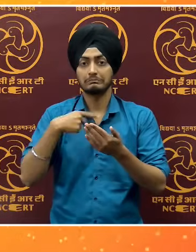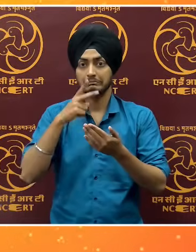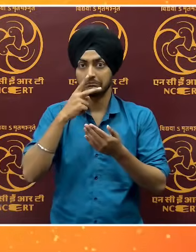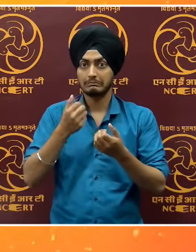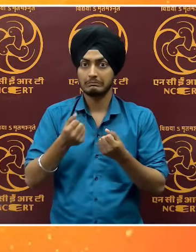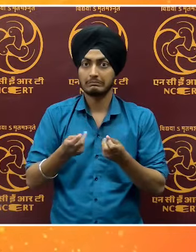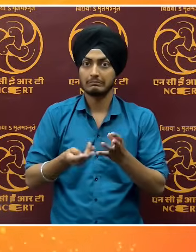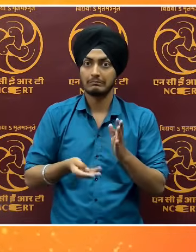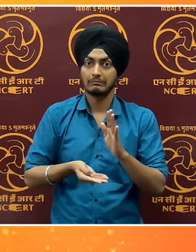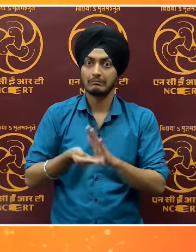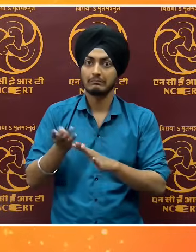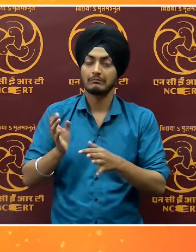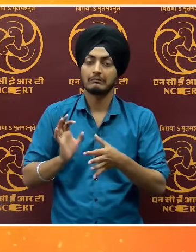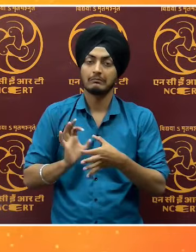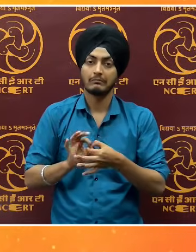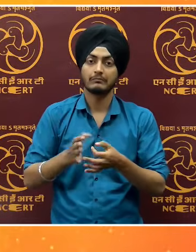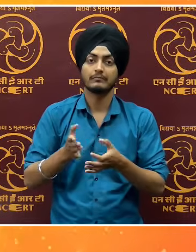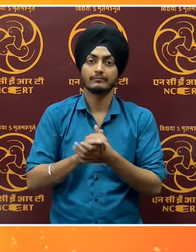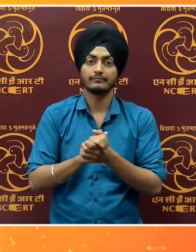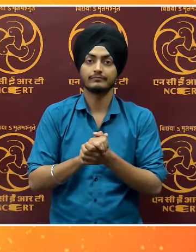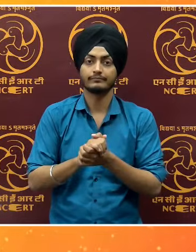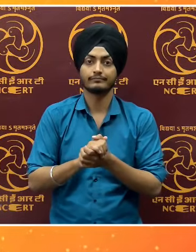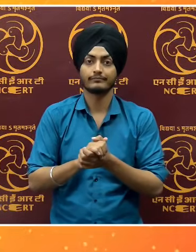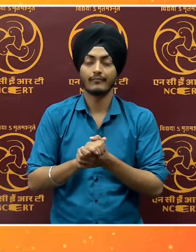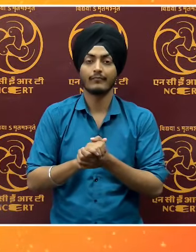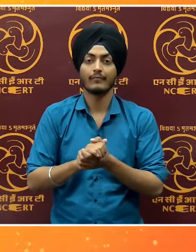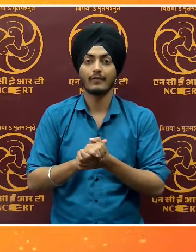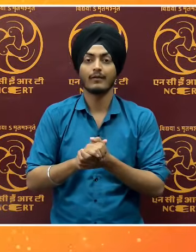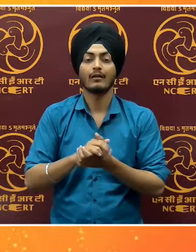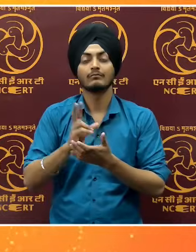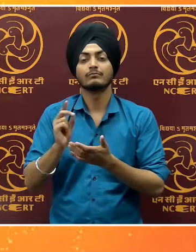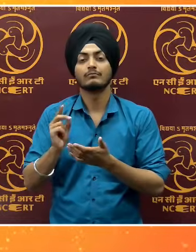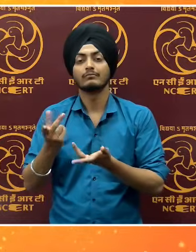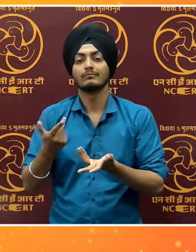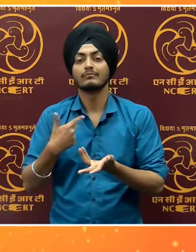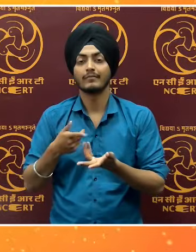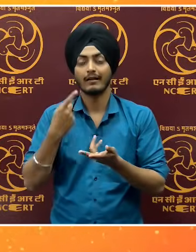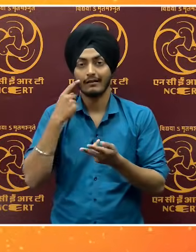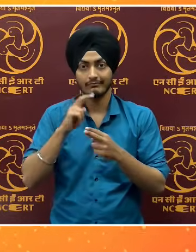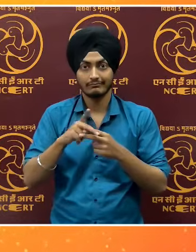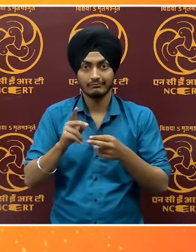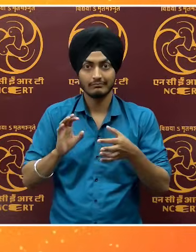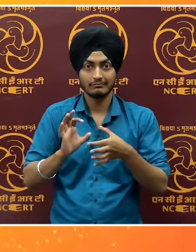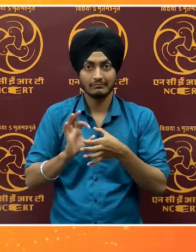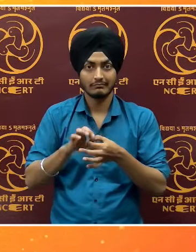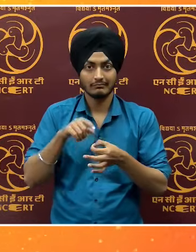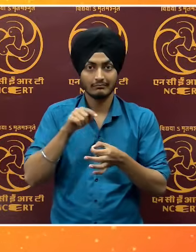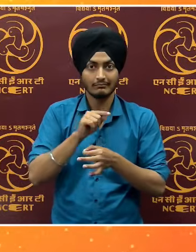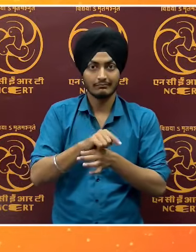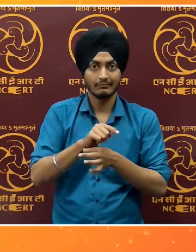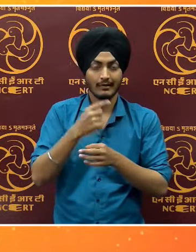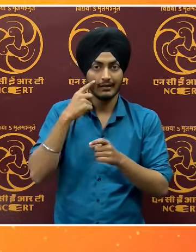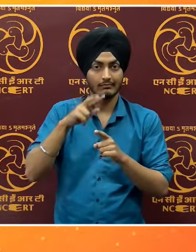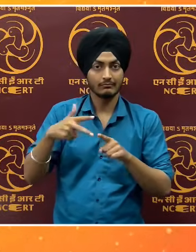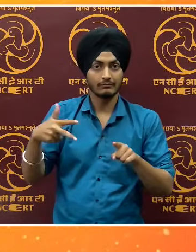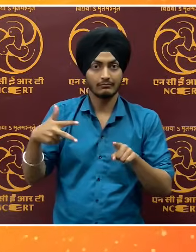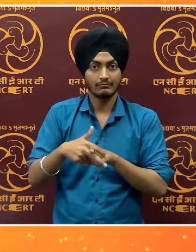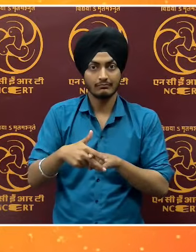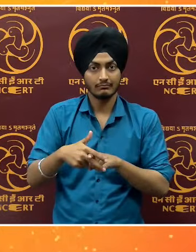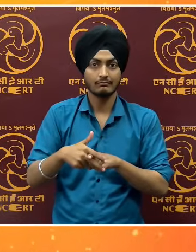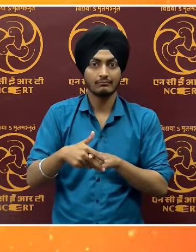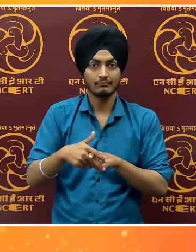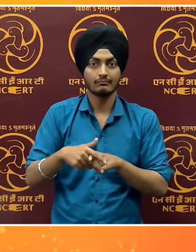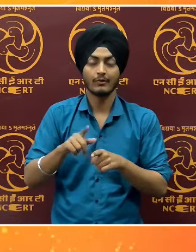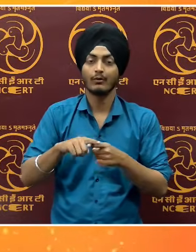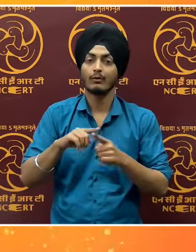they are connected in series. And also another thing is, if it is connected in series, if you cut one of the resistance,